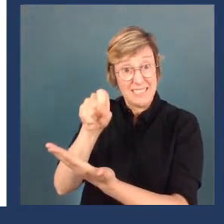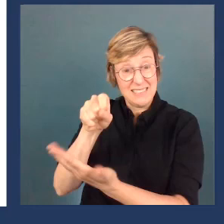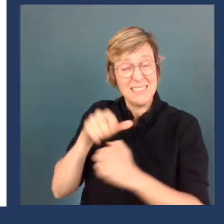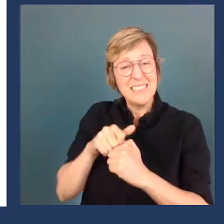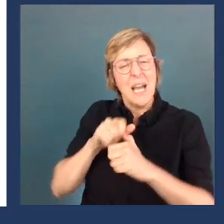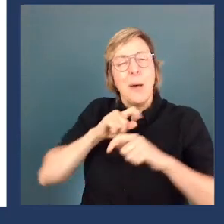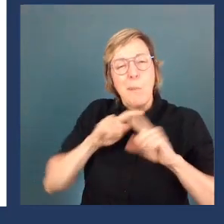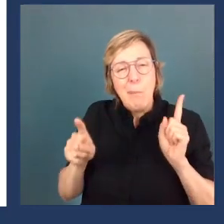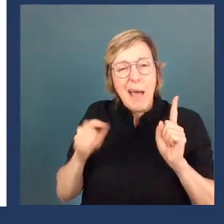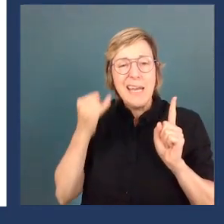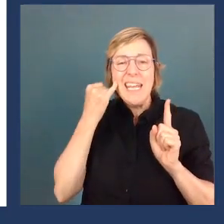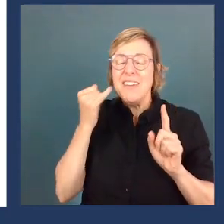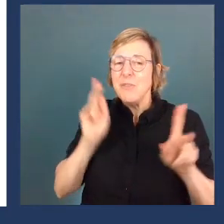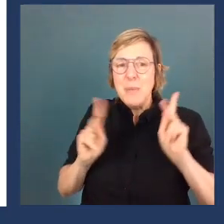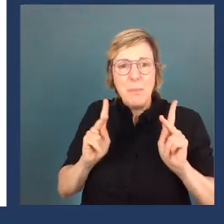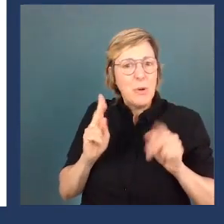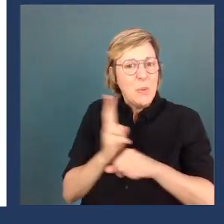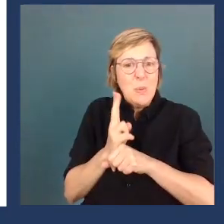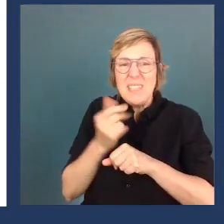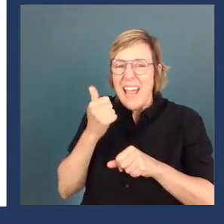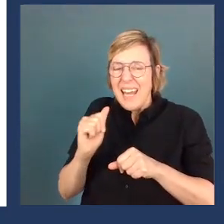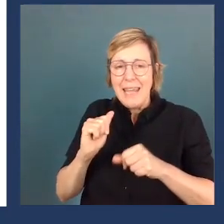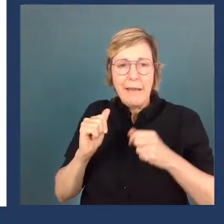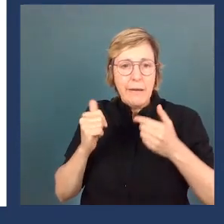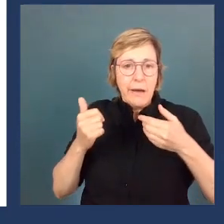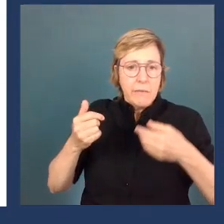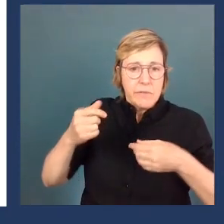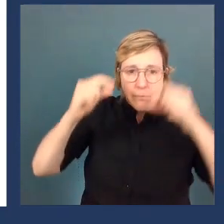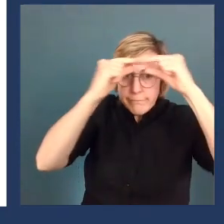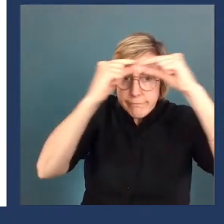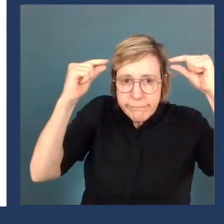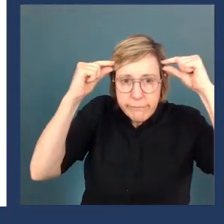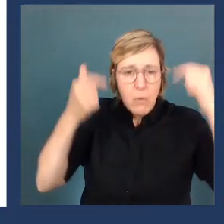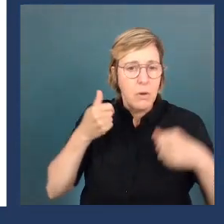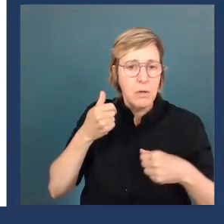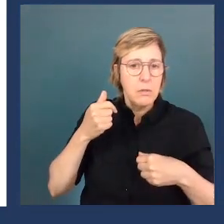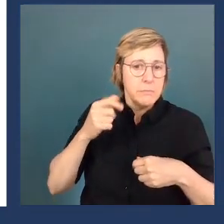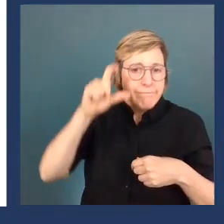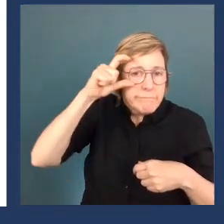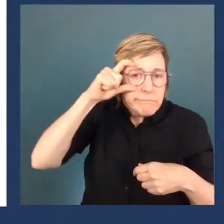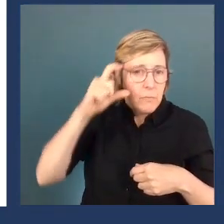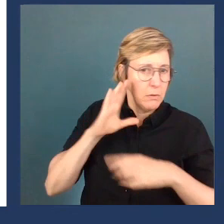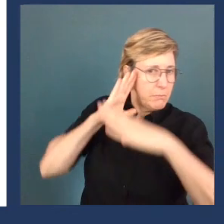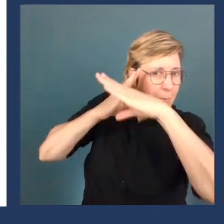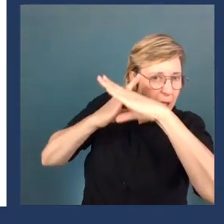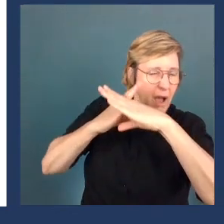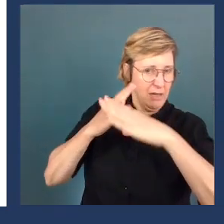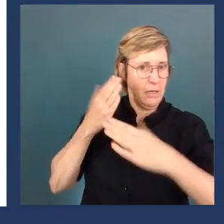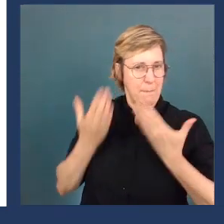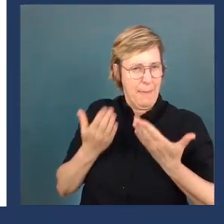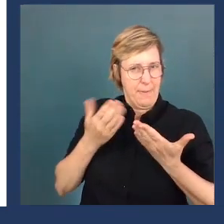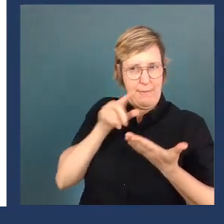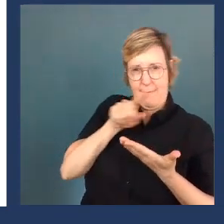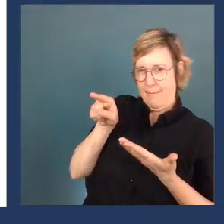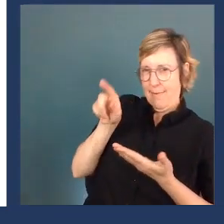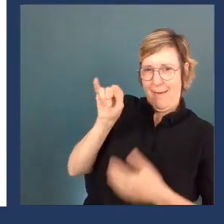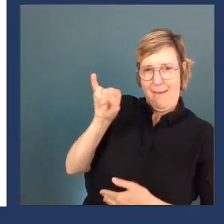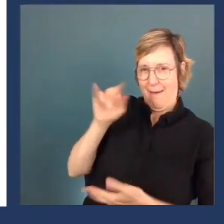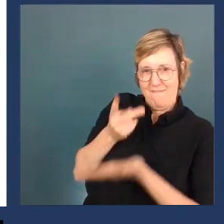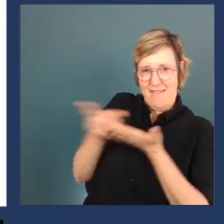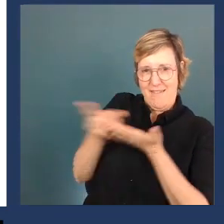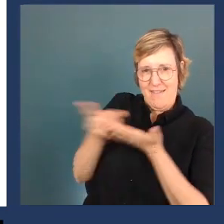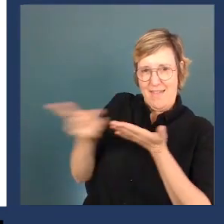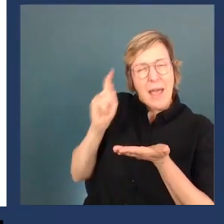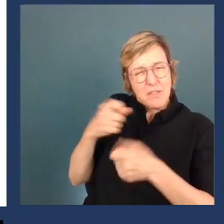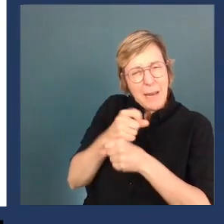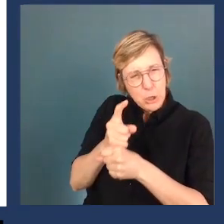scenarios where they're using a partial face mask, it might fail. So we have to make sure that whatever face detection algorithm that we use coming into the system is well